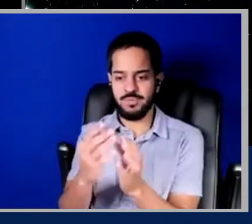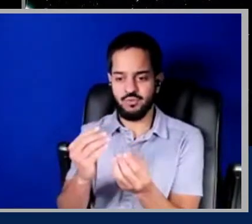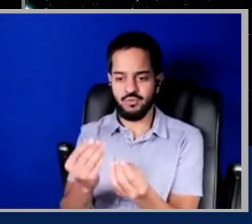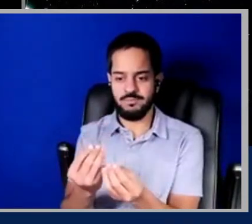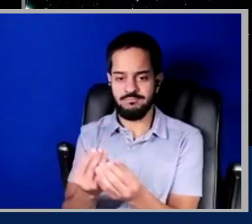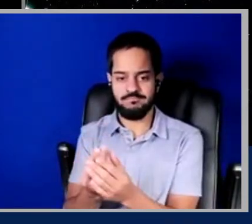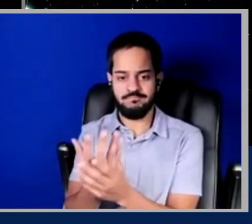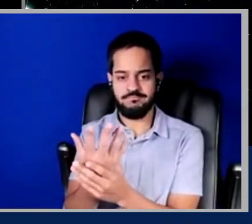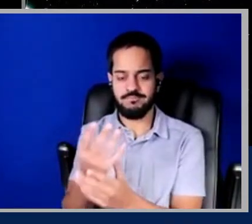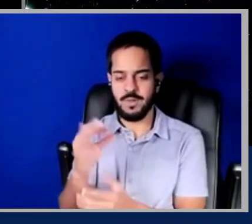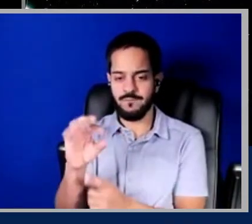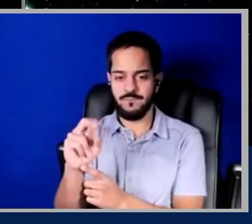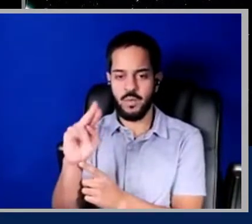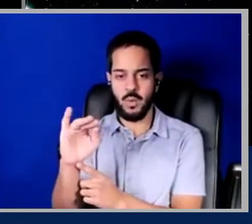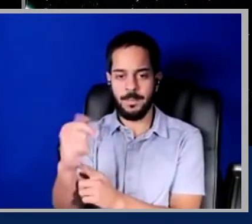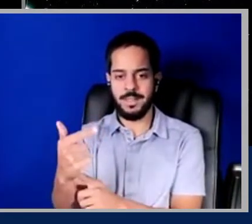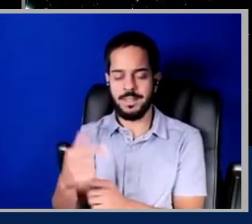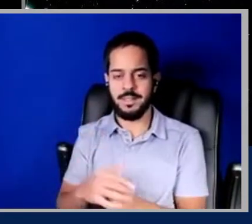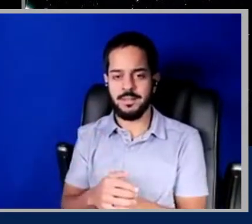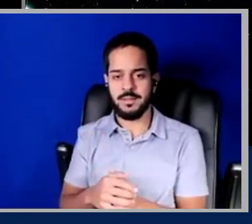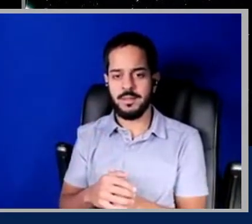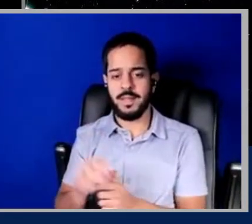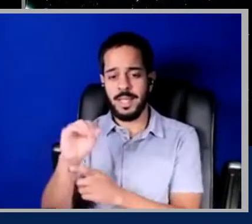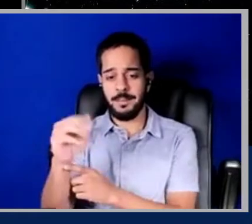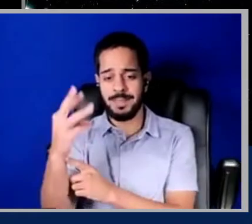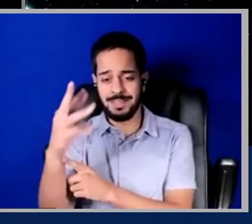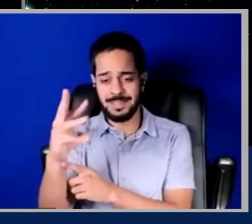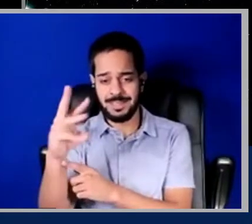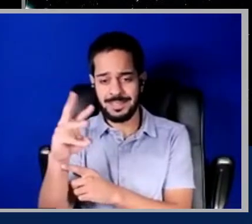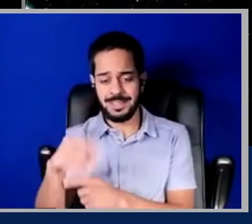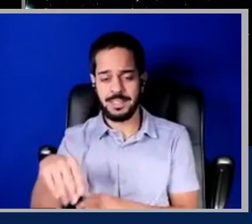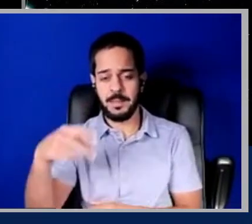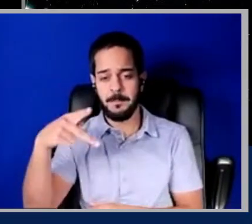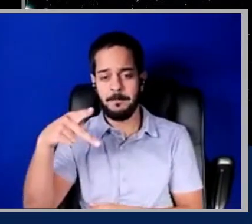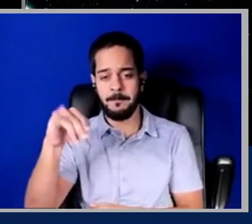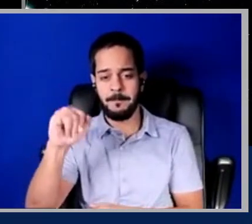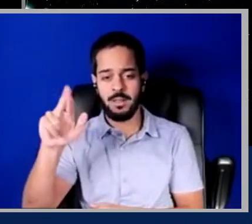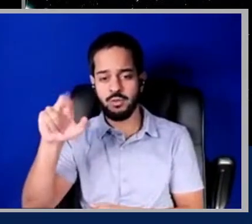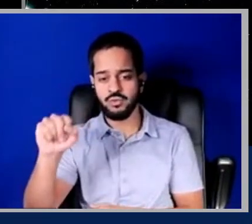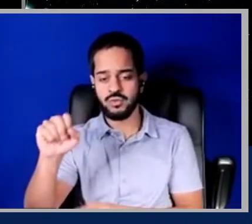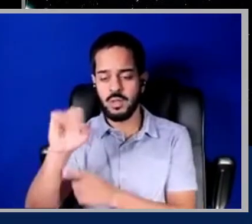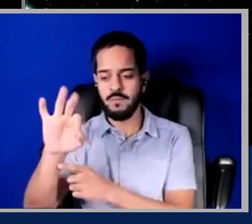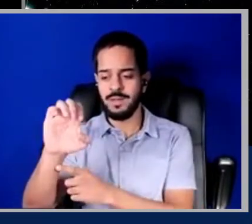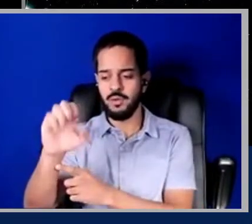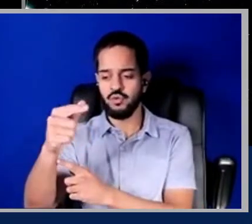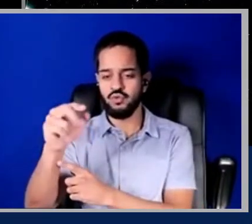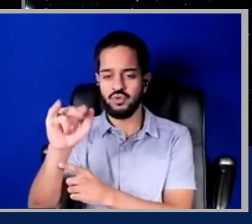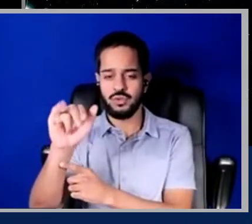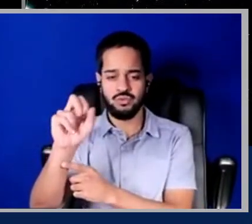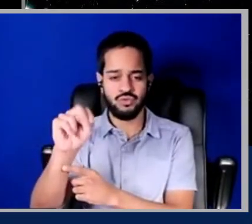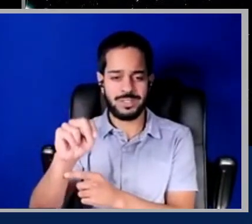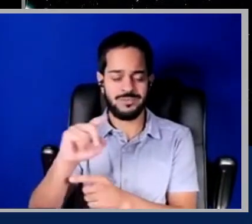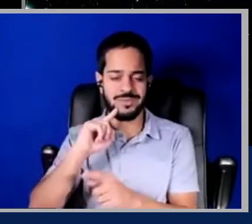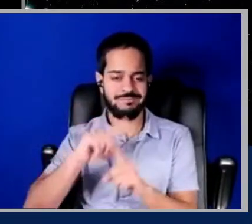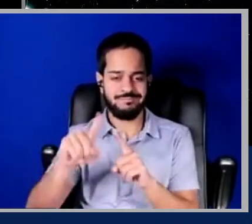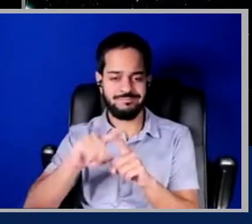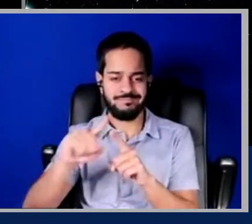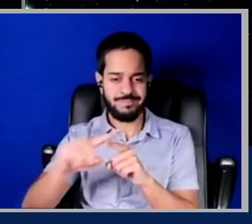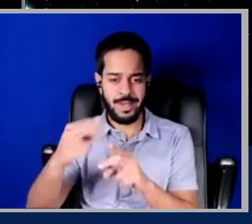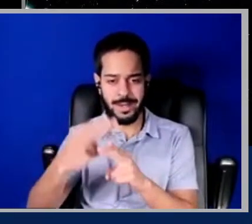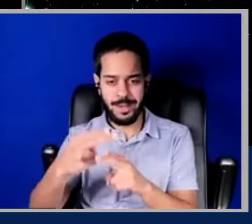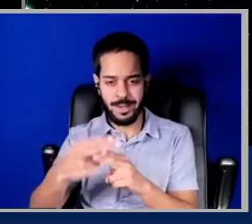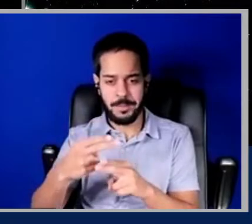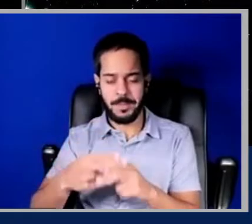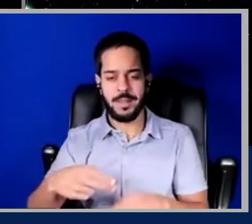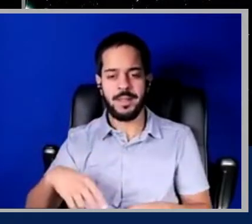with my colleagues. M16, the Pillars of Creation, Eagle Nebula, depending how you want to call it, how you want to frame it. We have